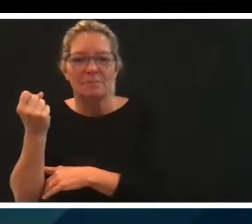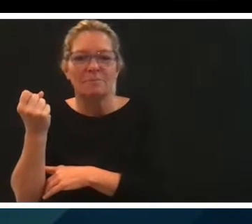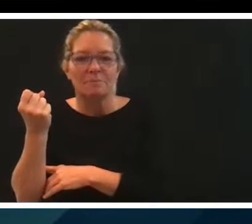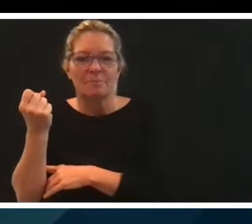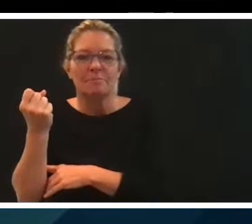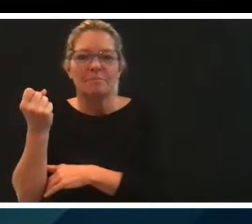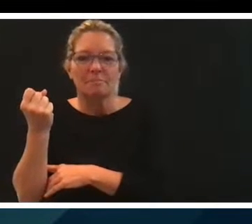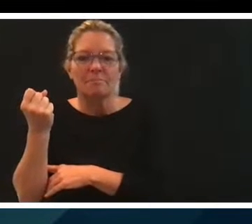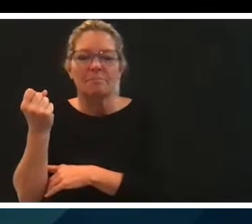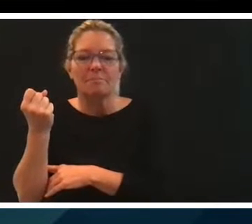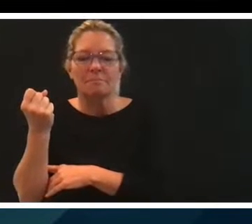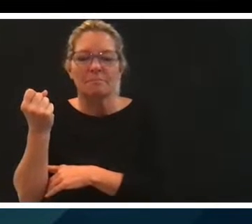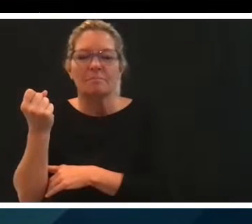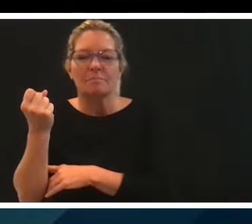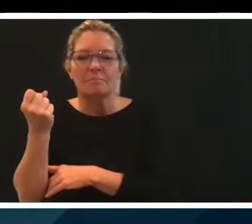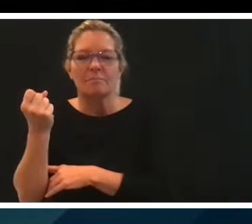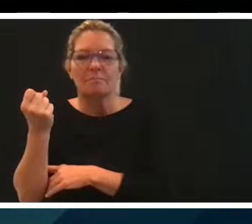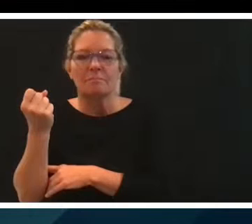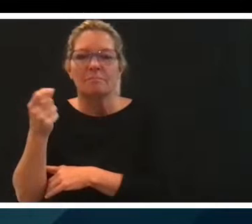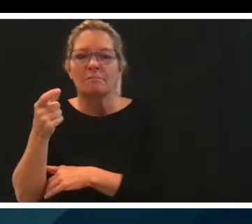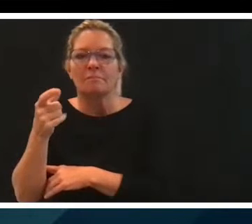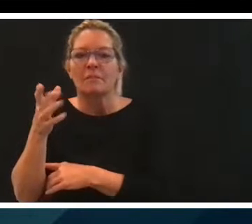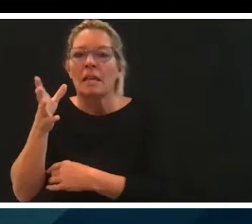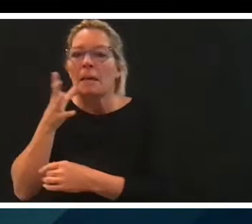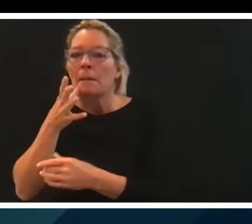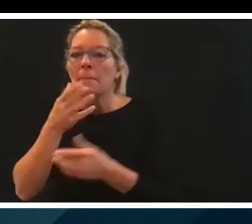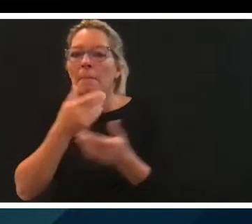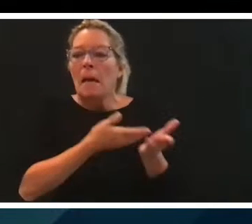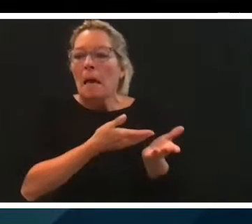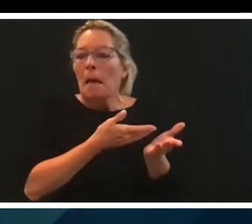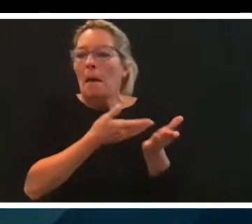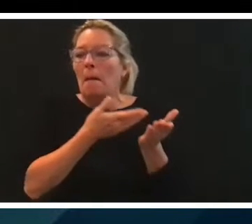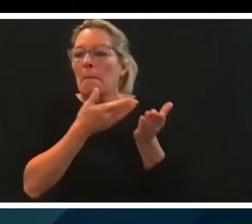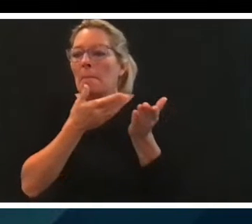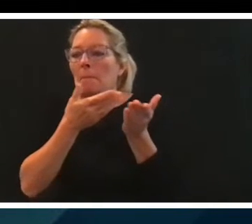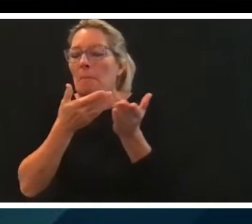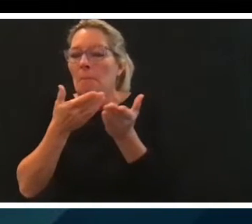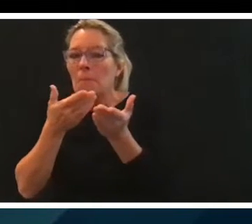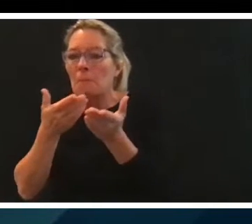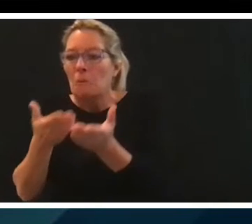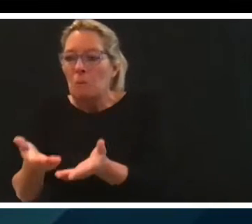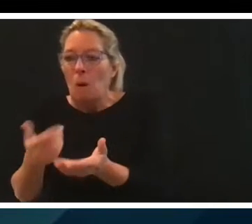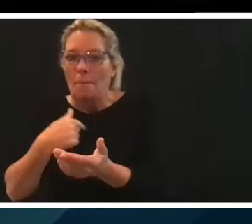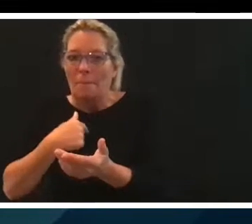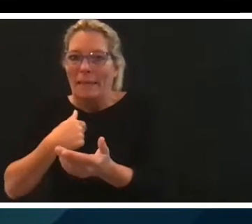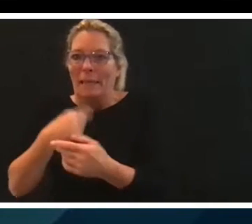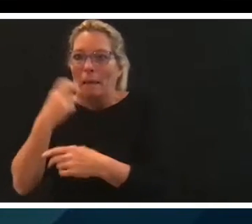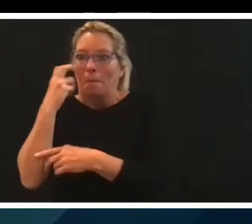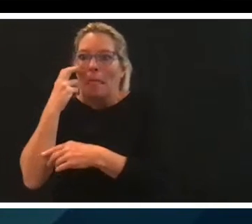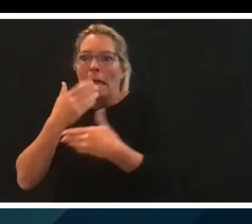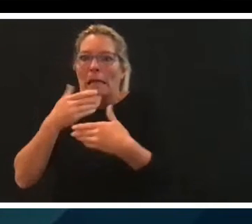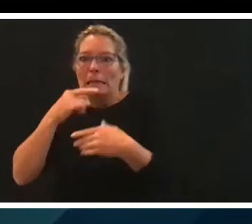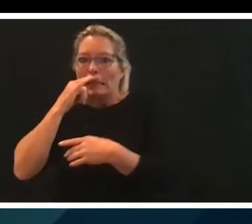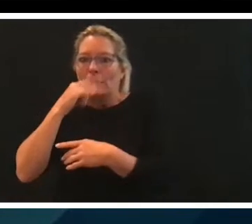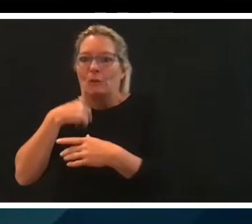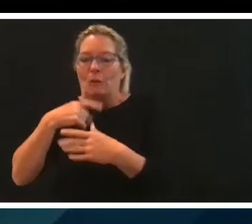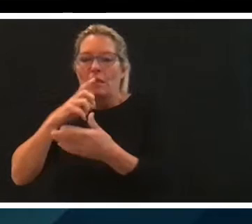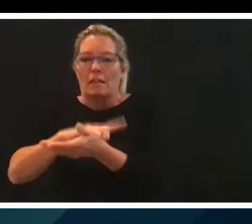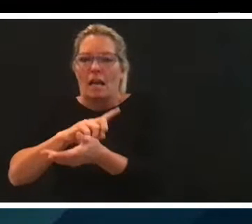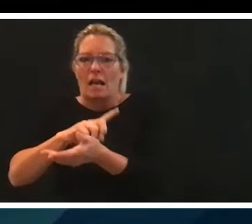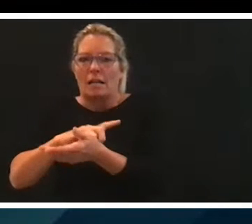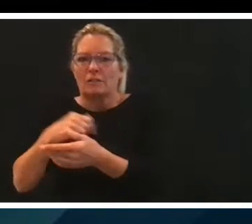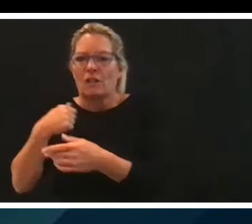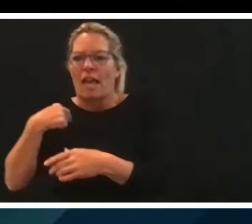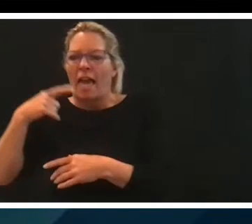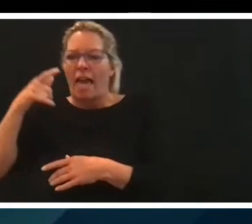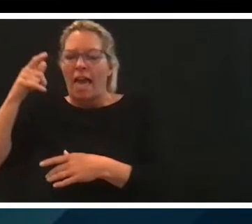she brought home a blind kid and brought him to the doctor, and took a look at my hands and said that those are